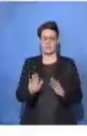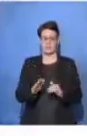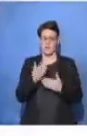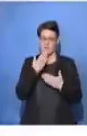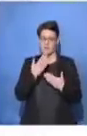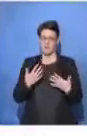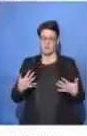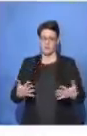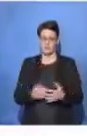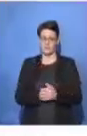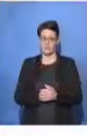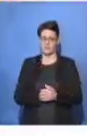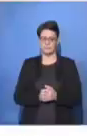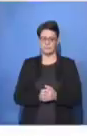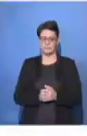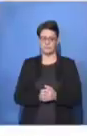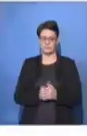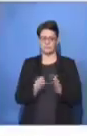much.